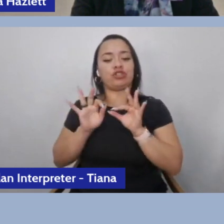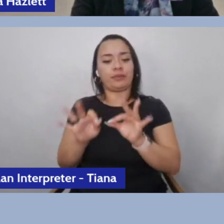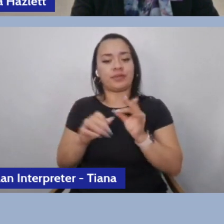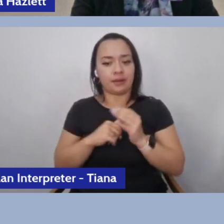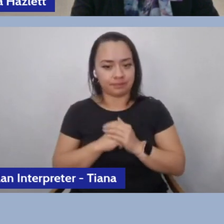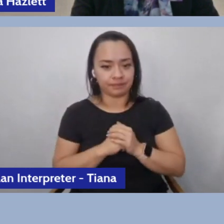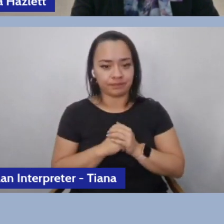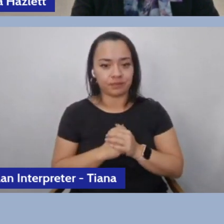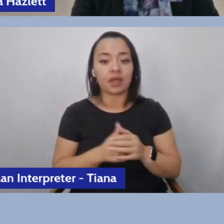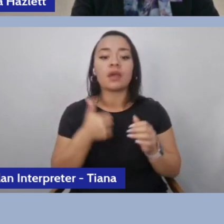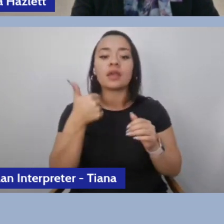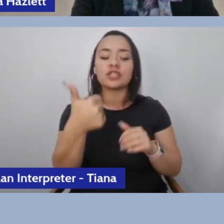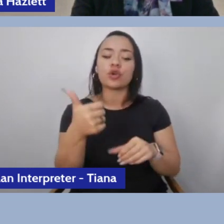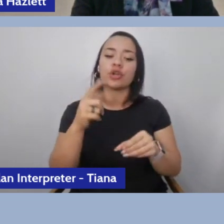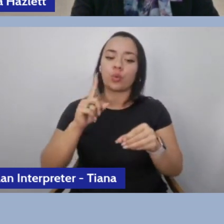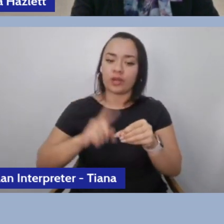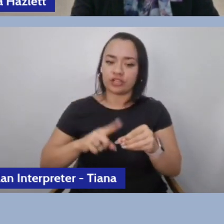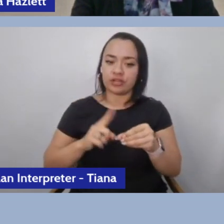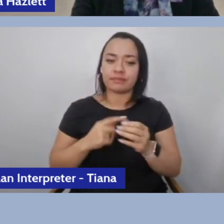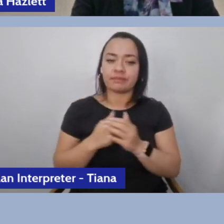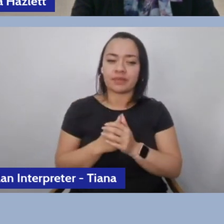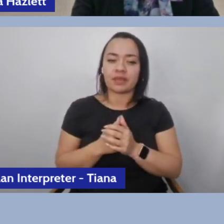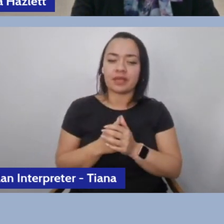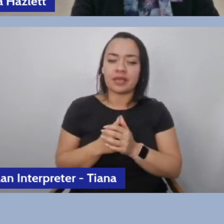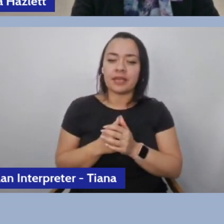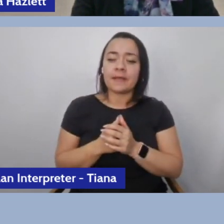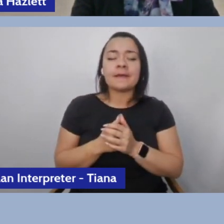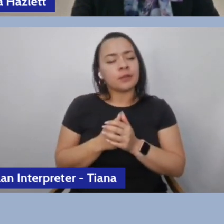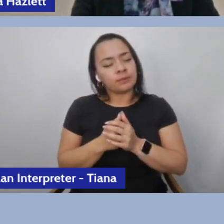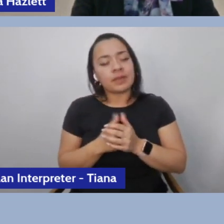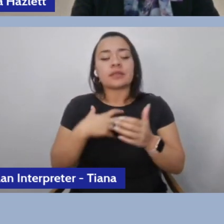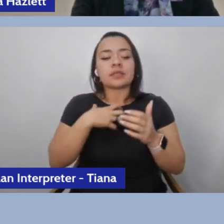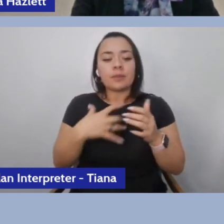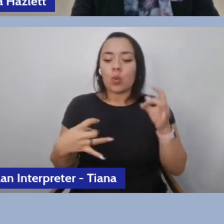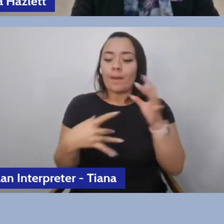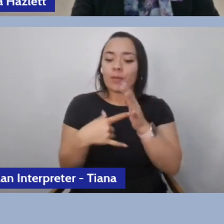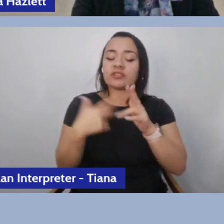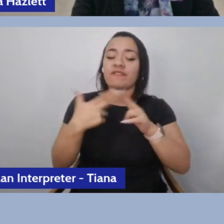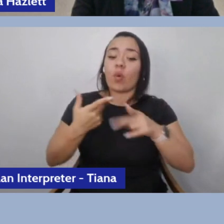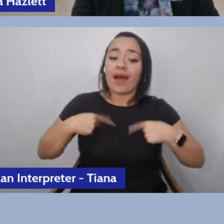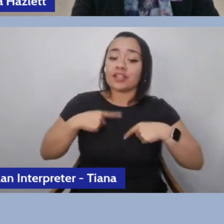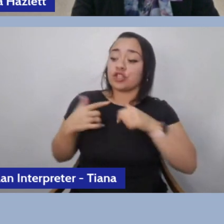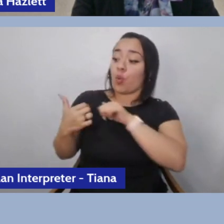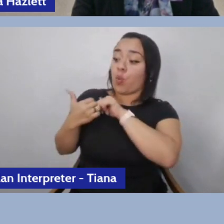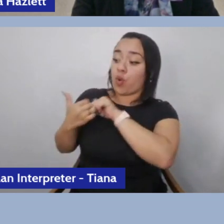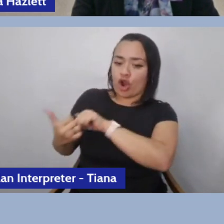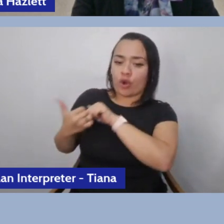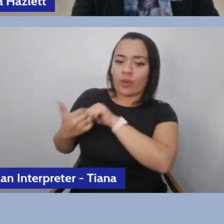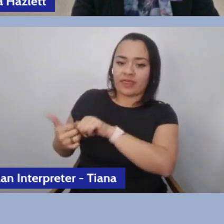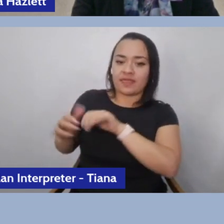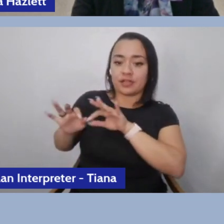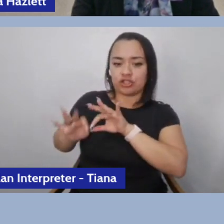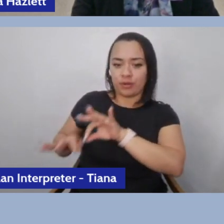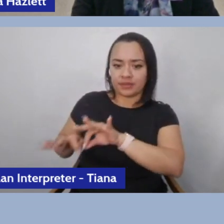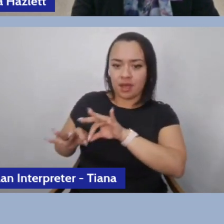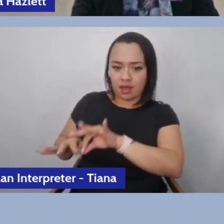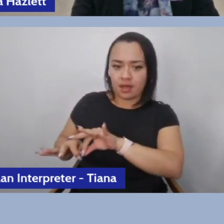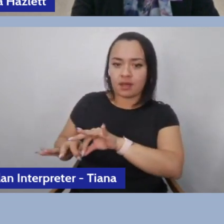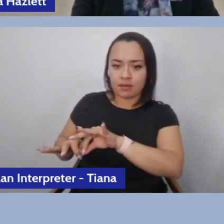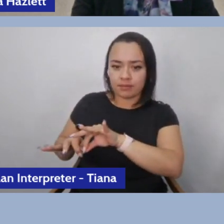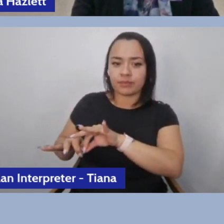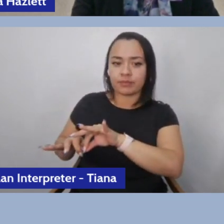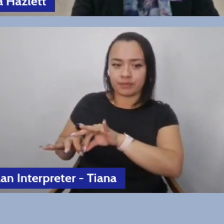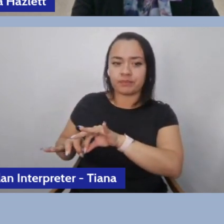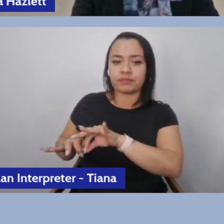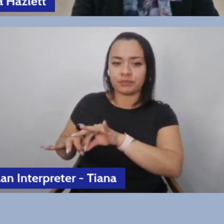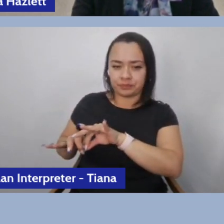more important to work with the interpreter. And like Jim has already talked a bit about,